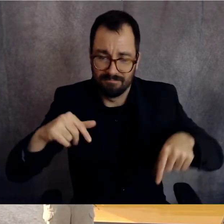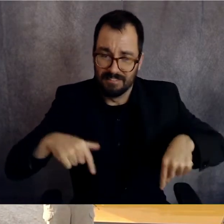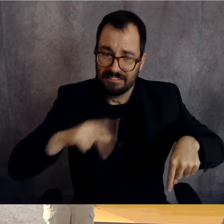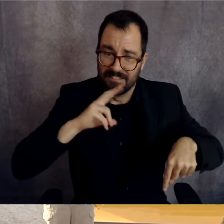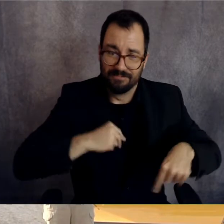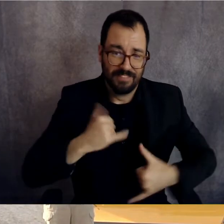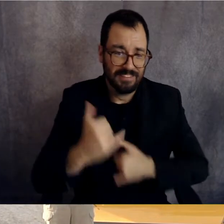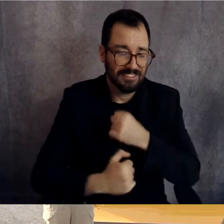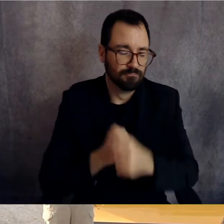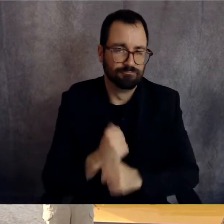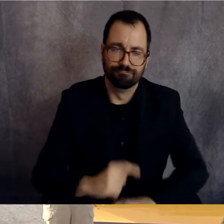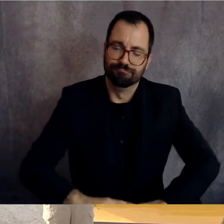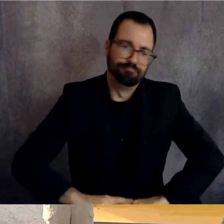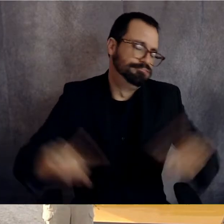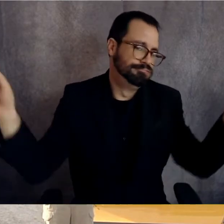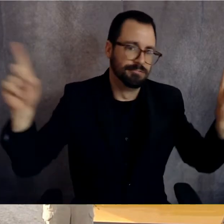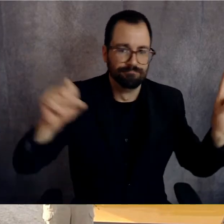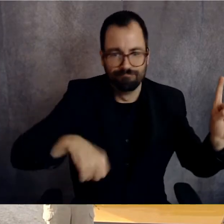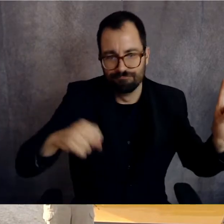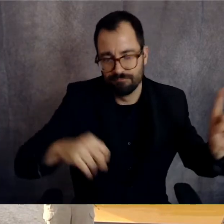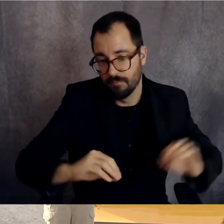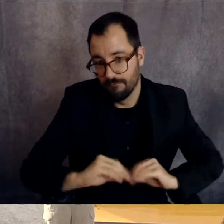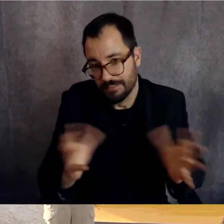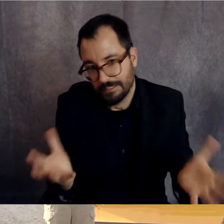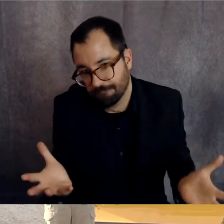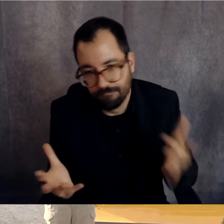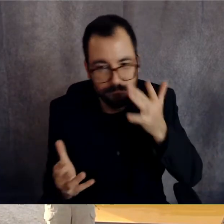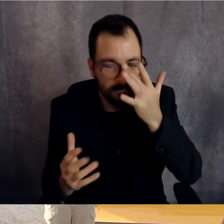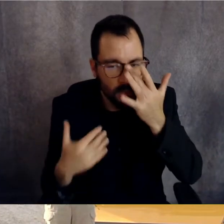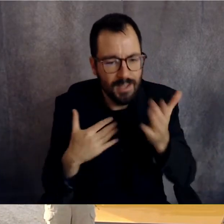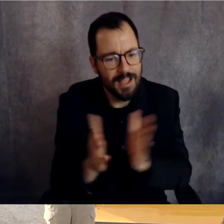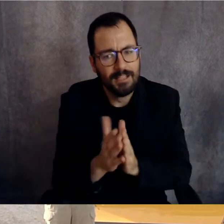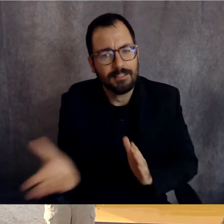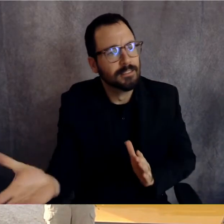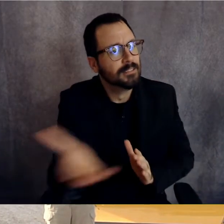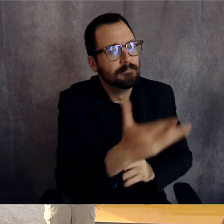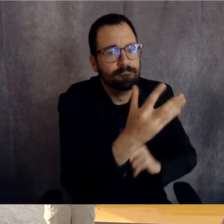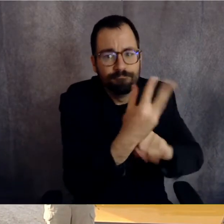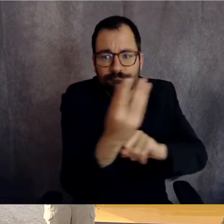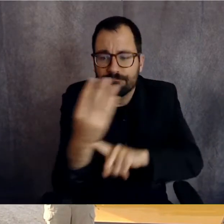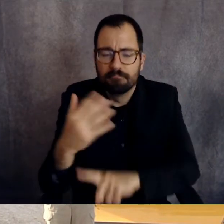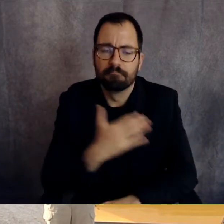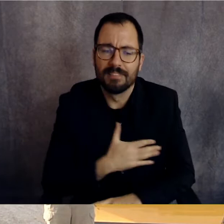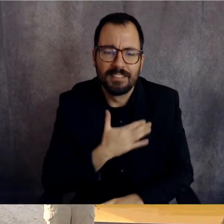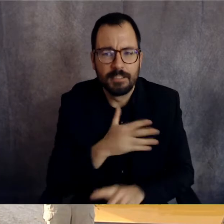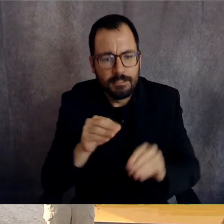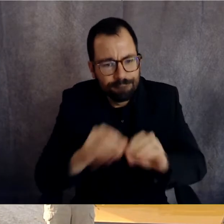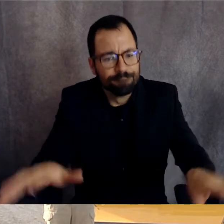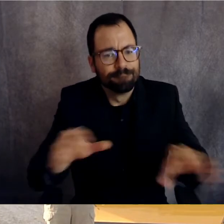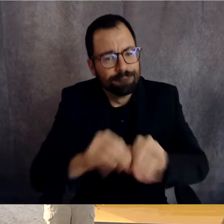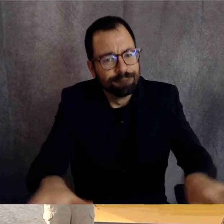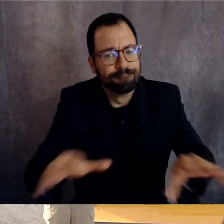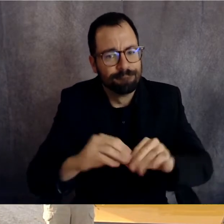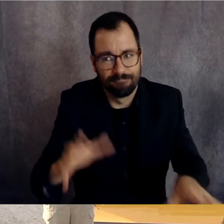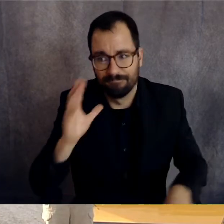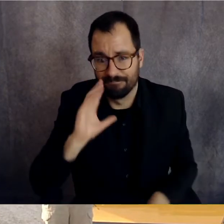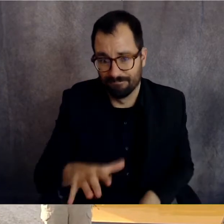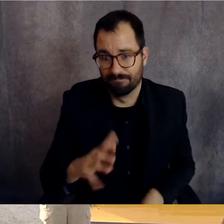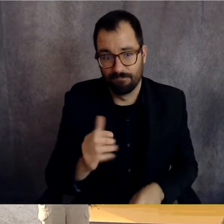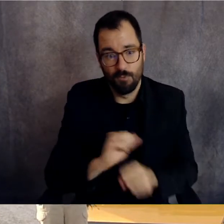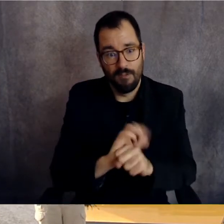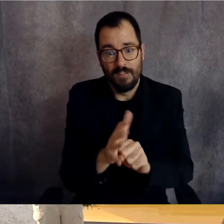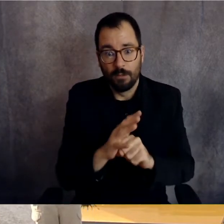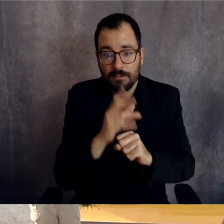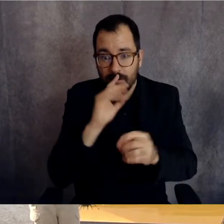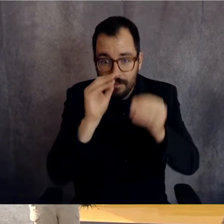different, obviously. It's important, and I've asked the media to continue to put this message out. With the cases going up, the